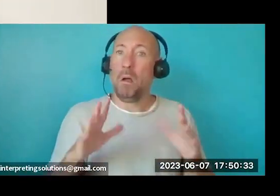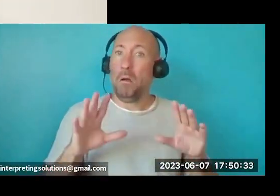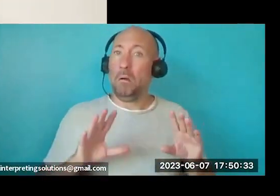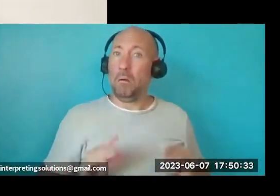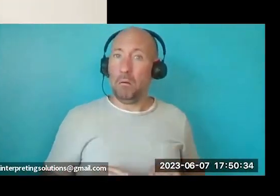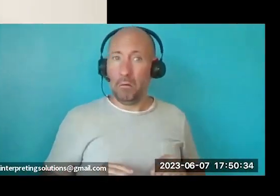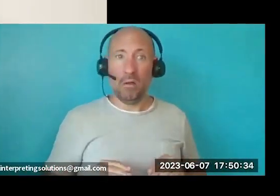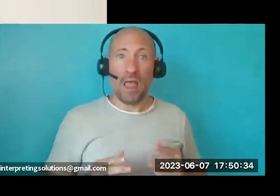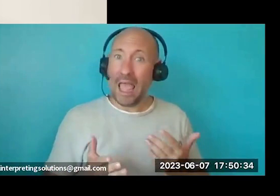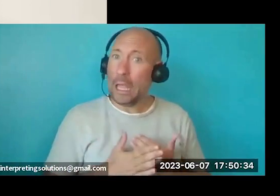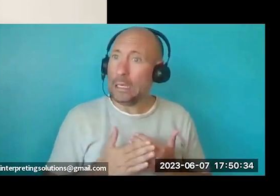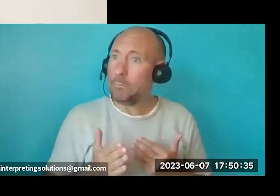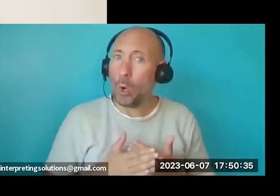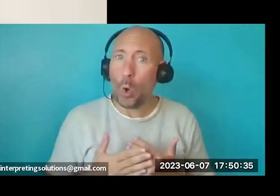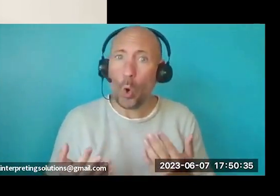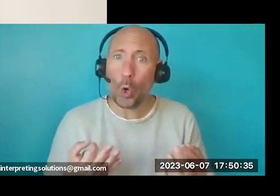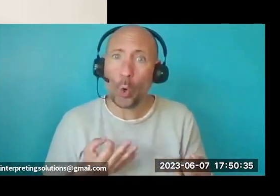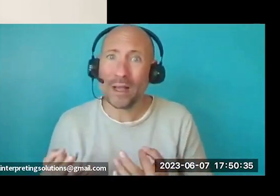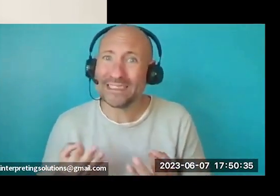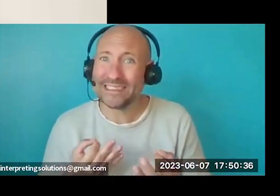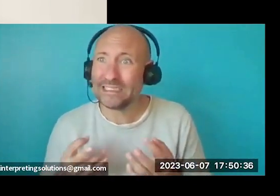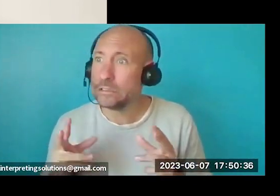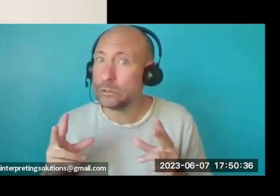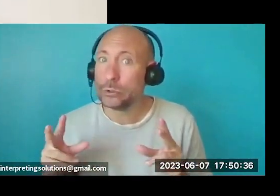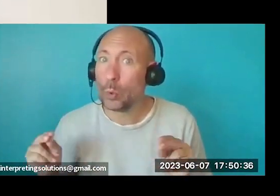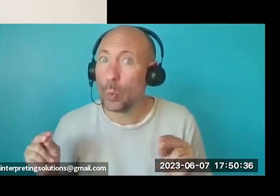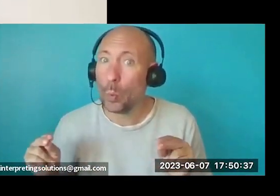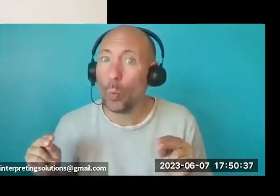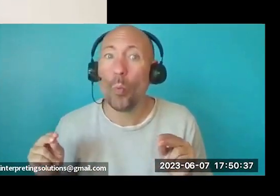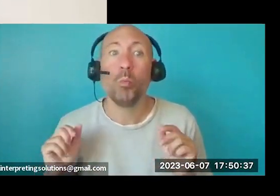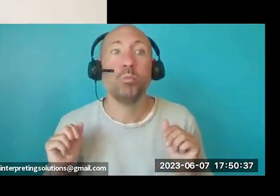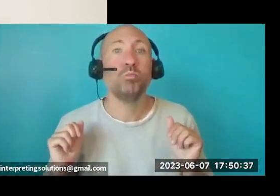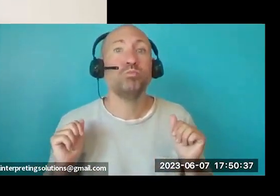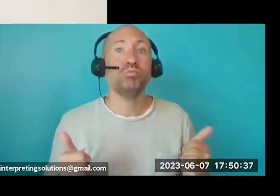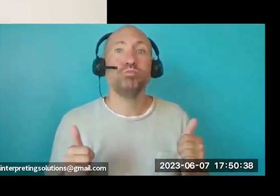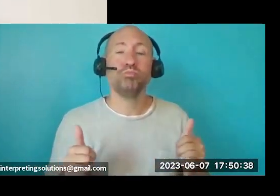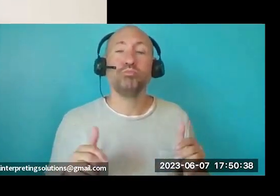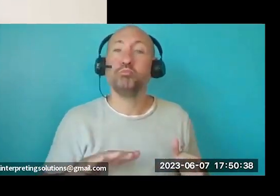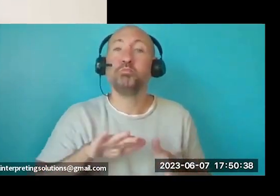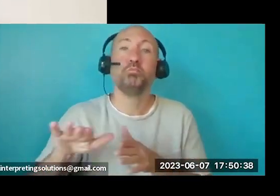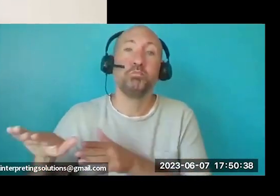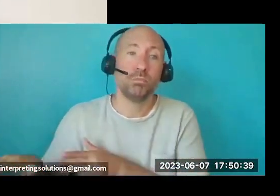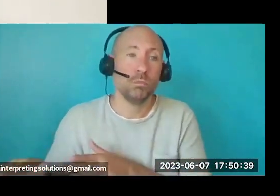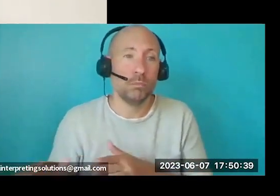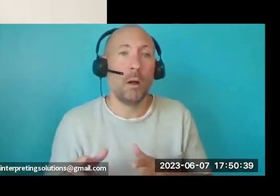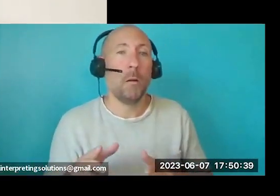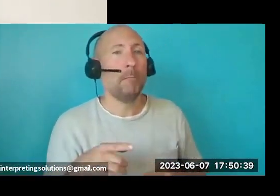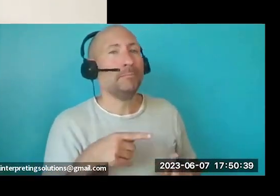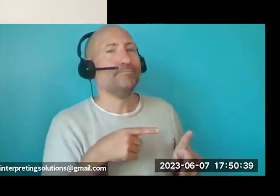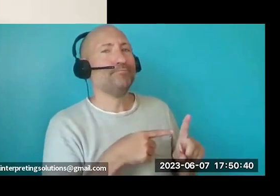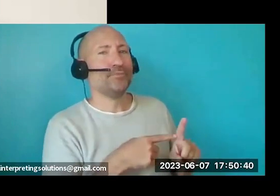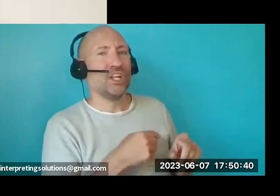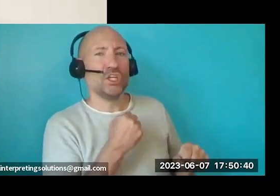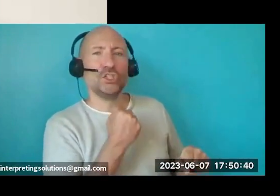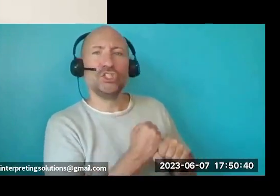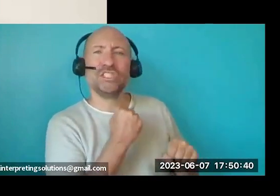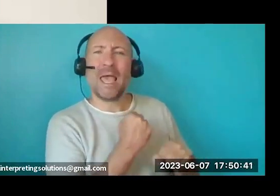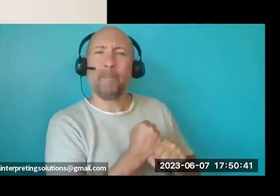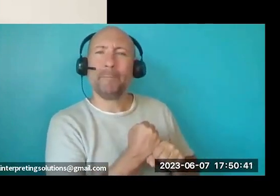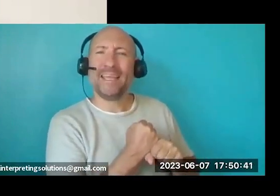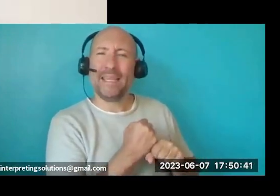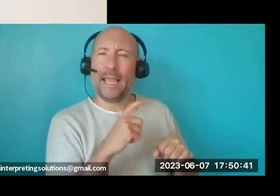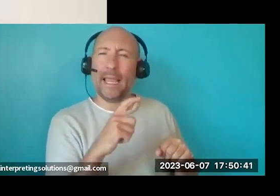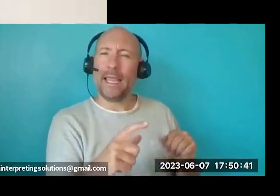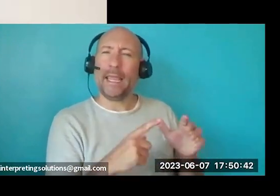questions from the audience, I would like to go back to Giuseppe and Camilla